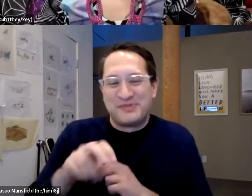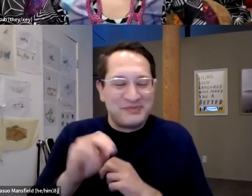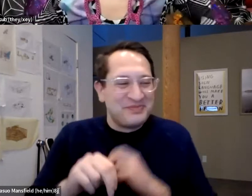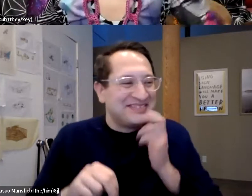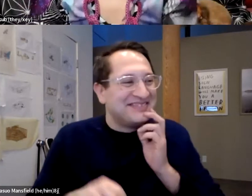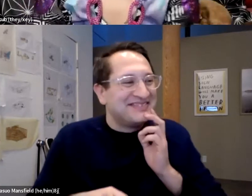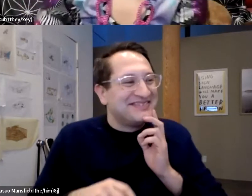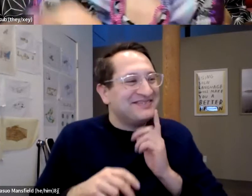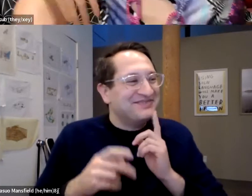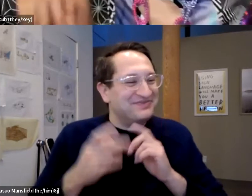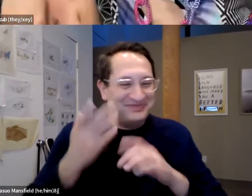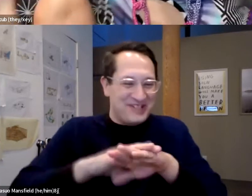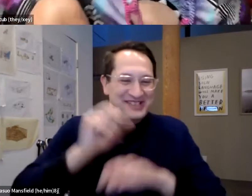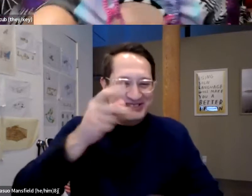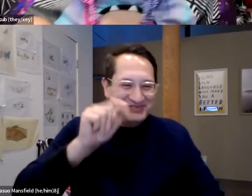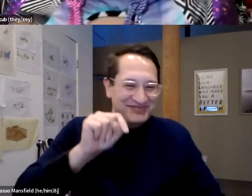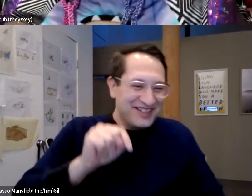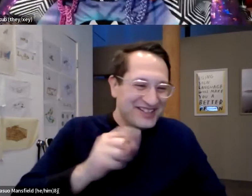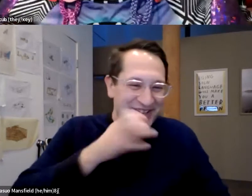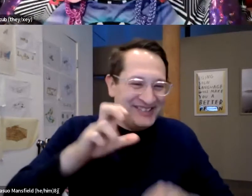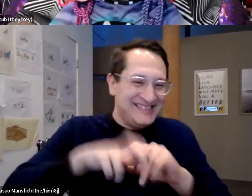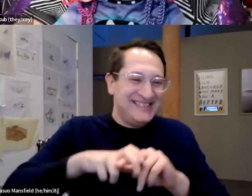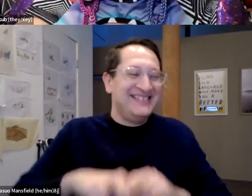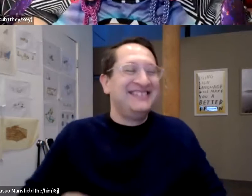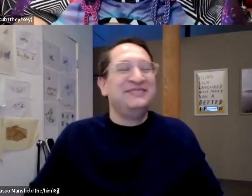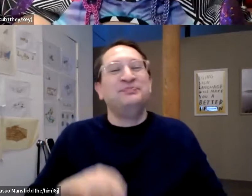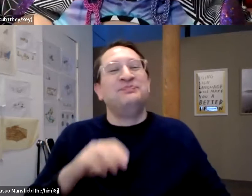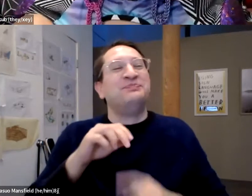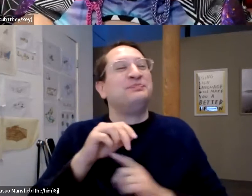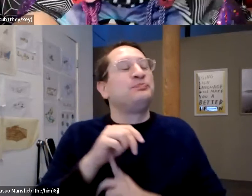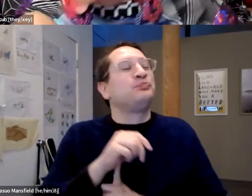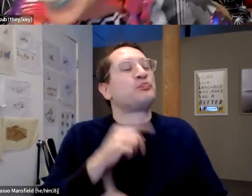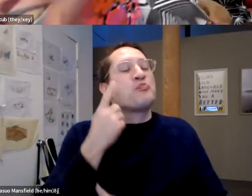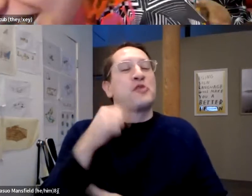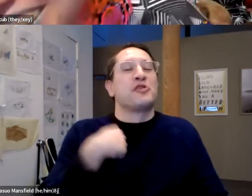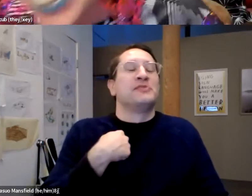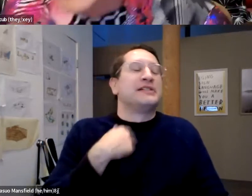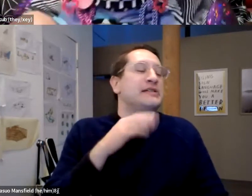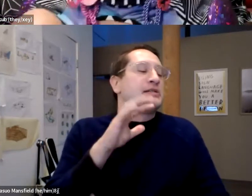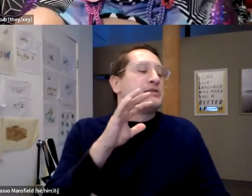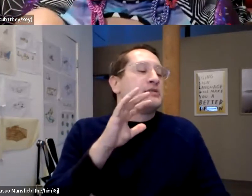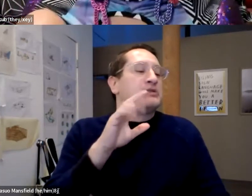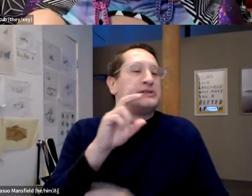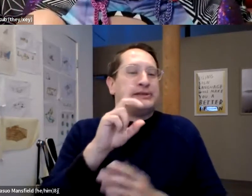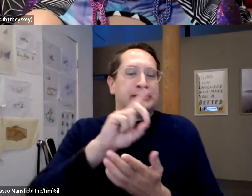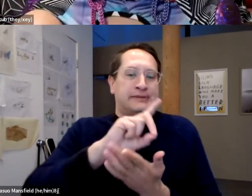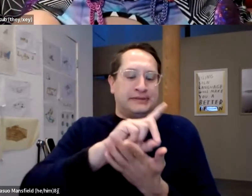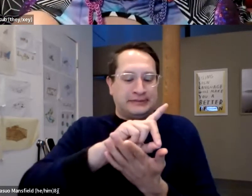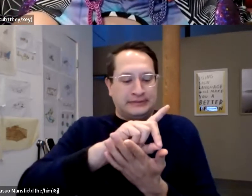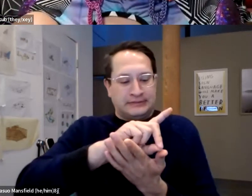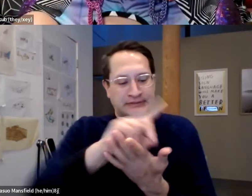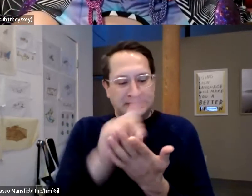Okay, let me jump in. This is Jeffrey. Put me on the spot. I'm on the hot seat, right? Okay. For